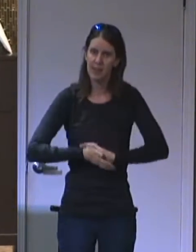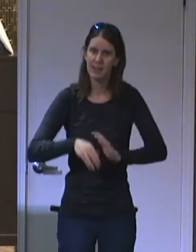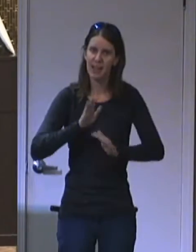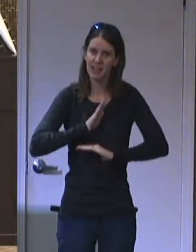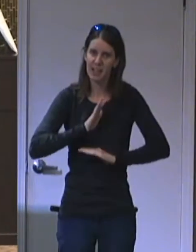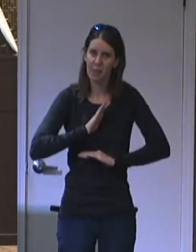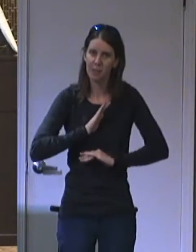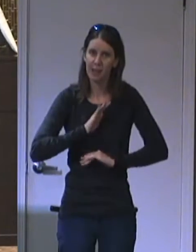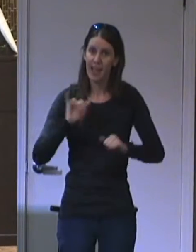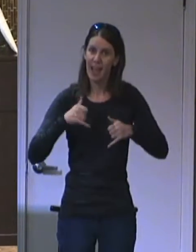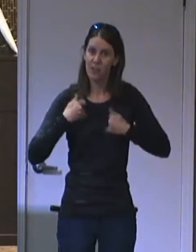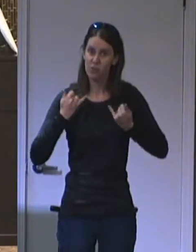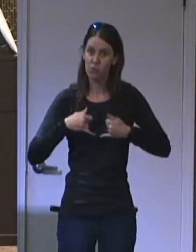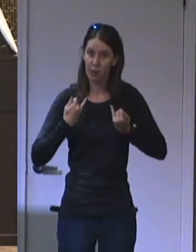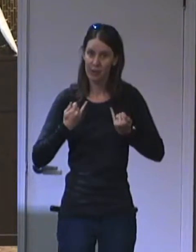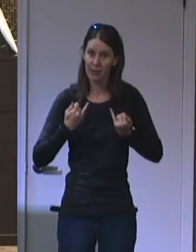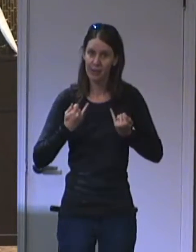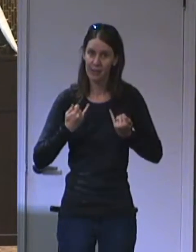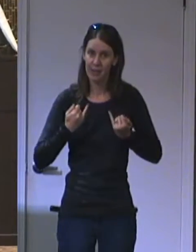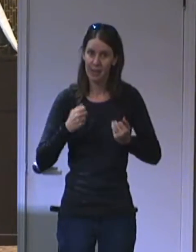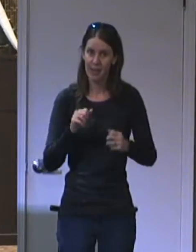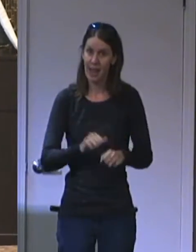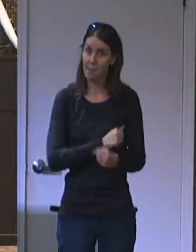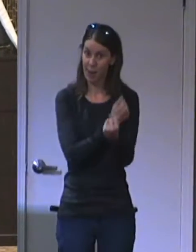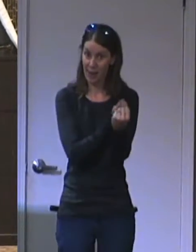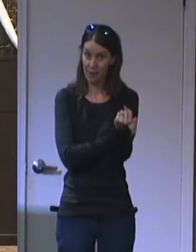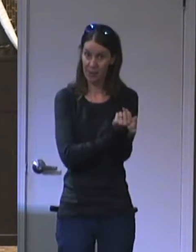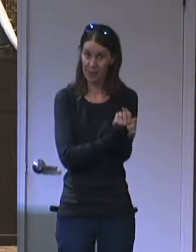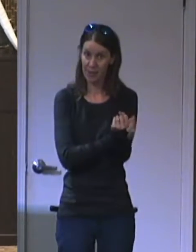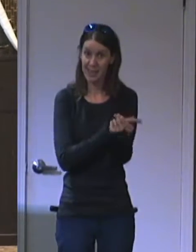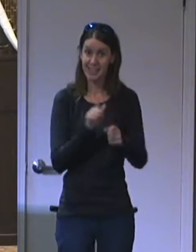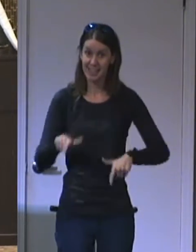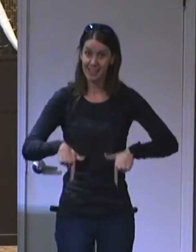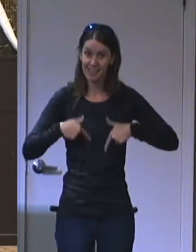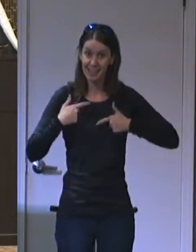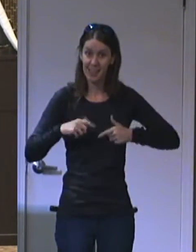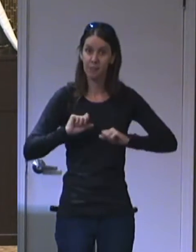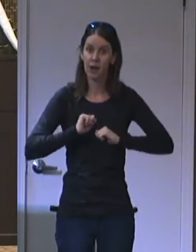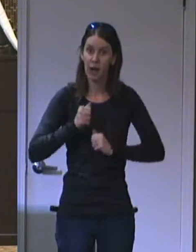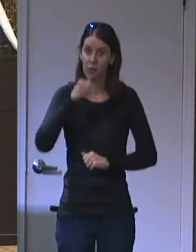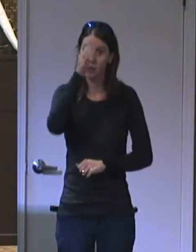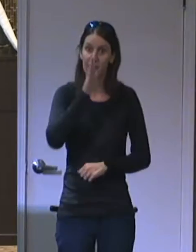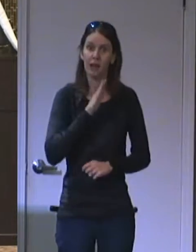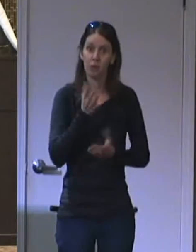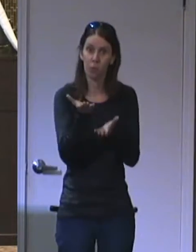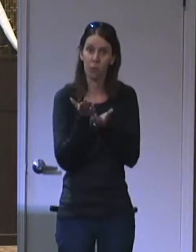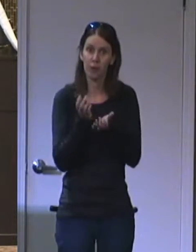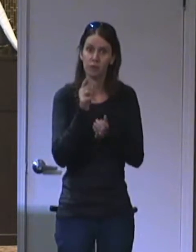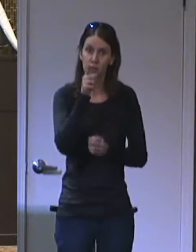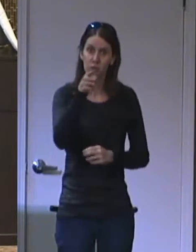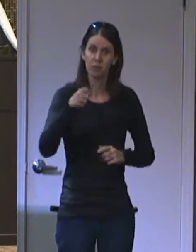and contentment and joy and power to be what God wants you to be.